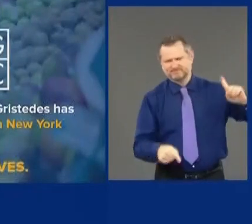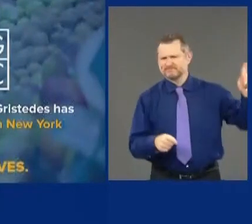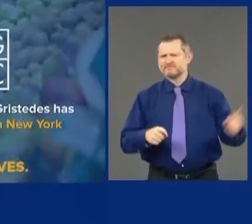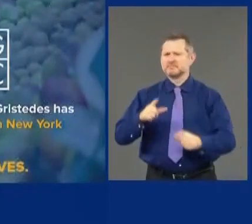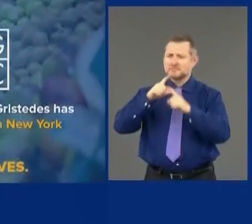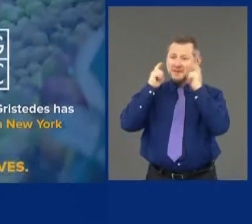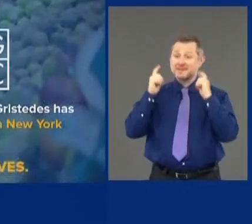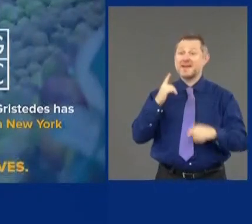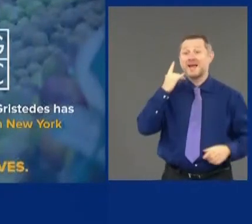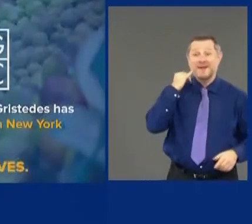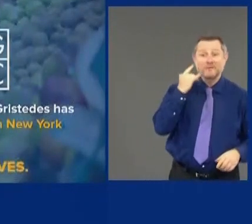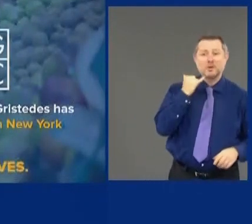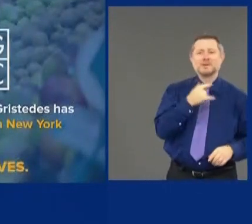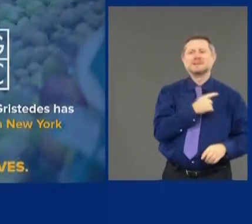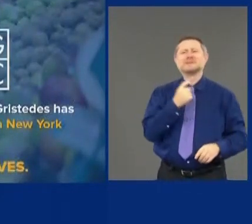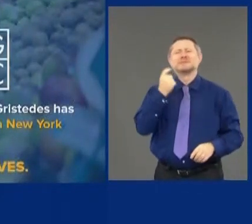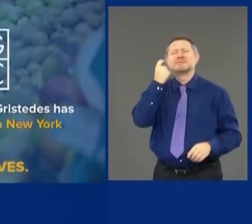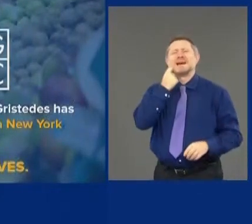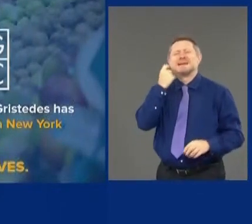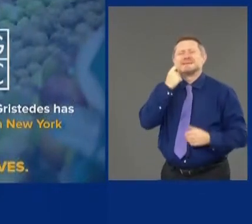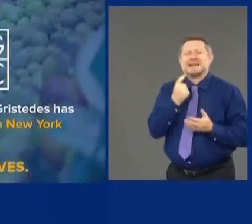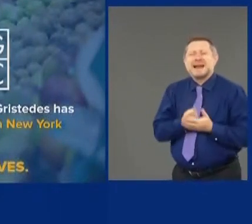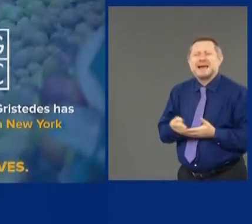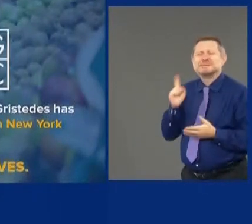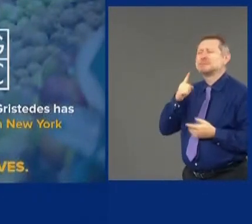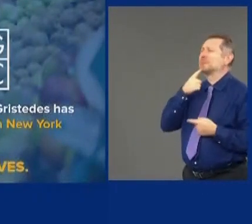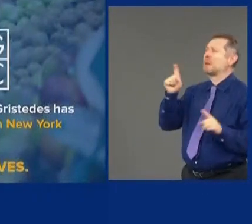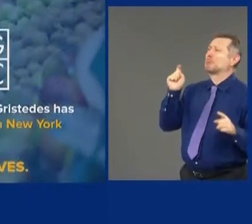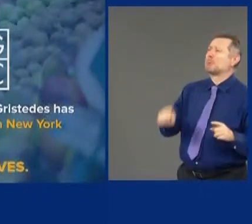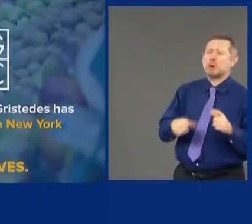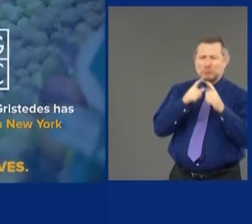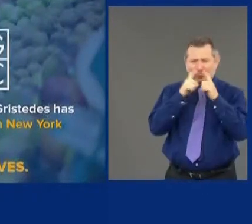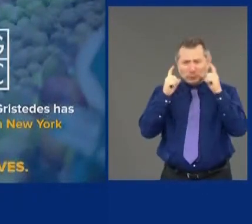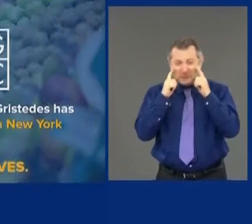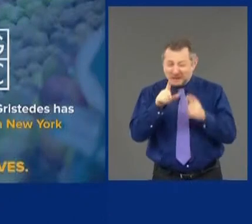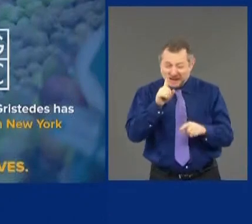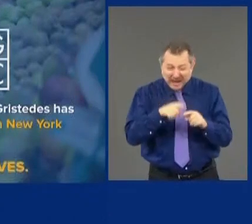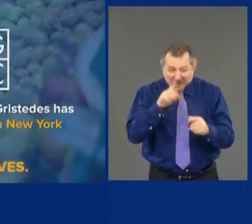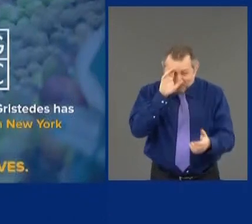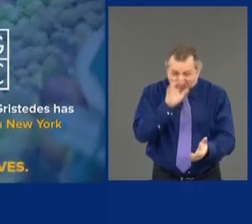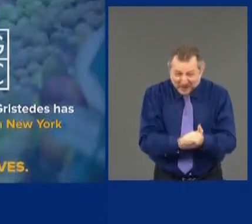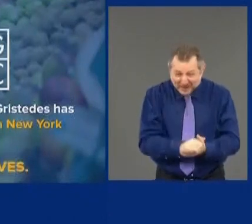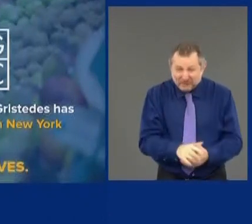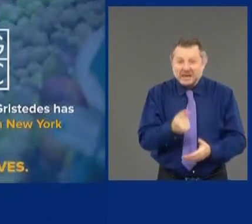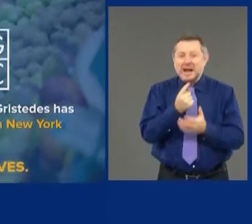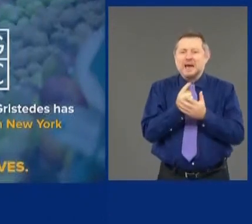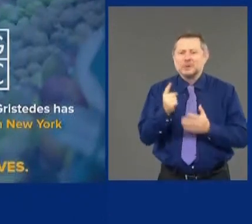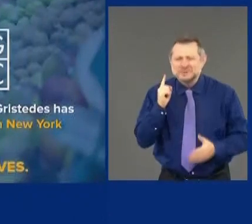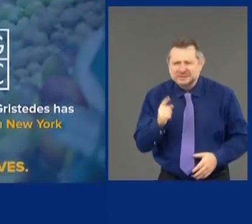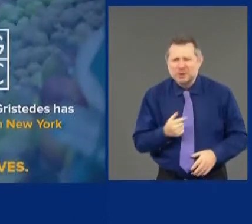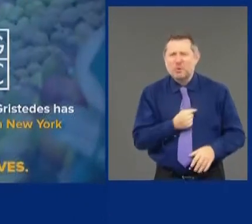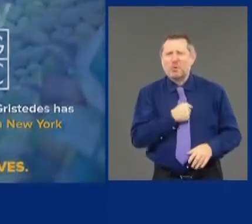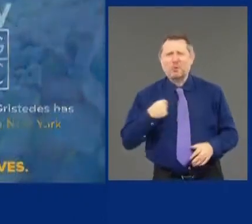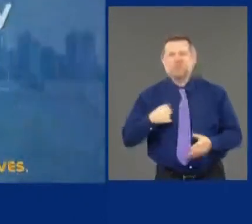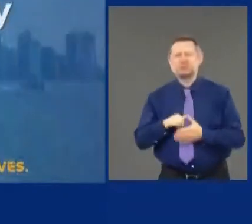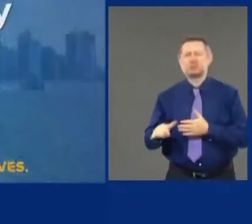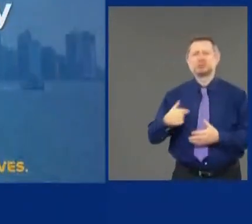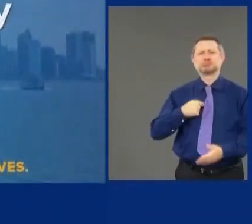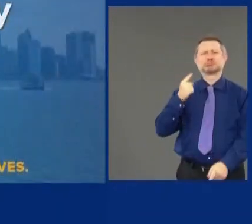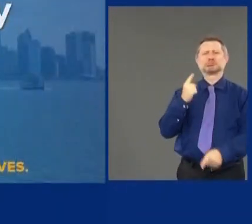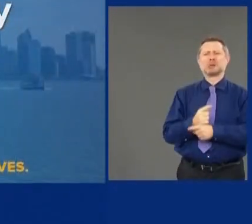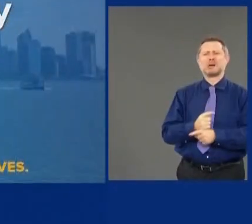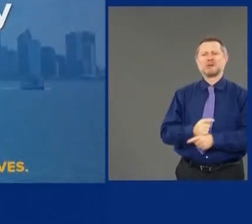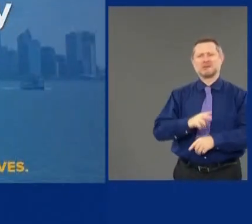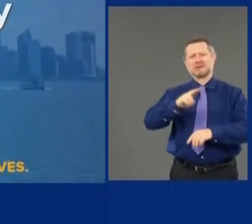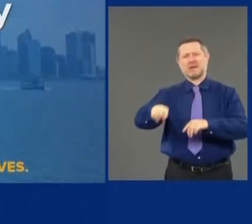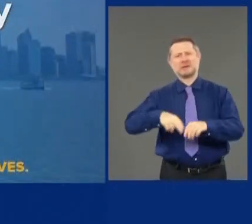masks like last week, believe it or not. So we did it right, and these national manufacturers are now joining